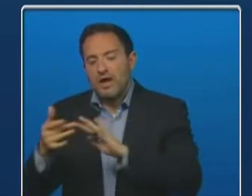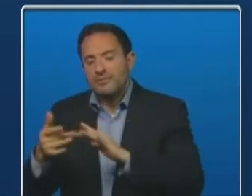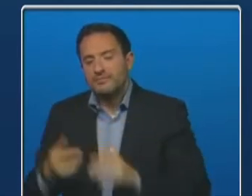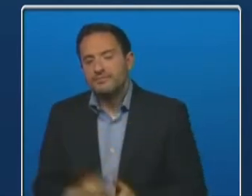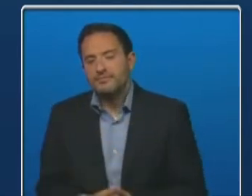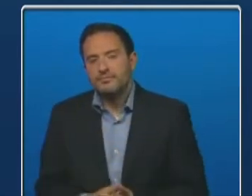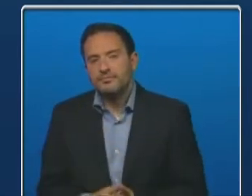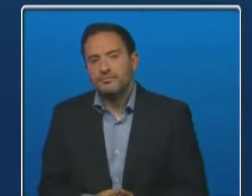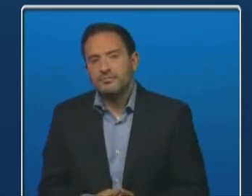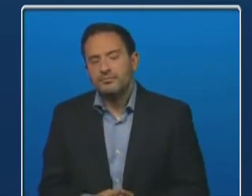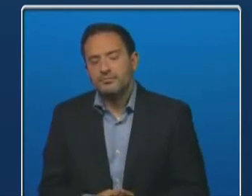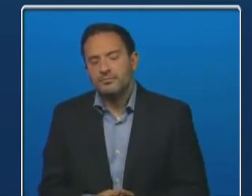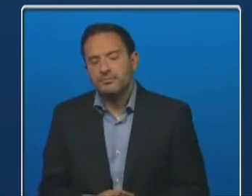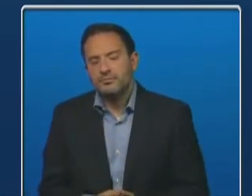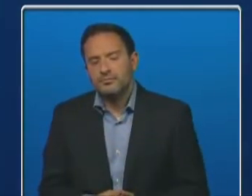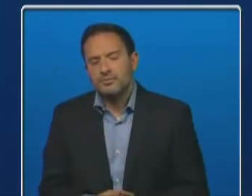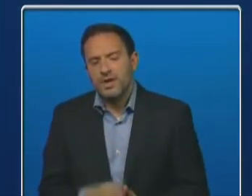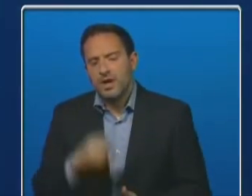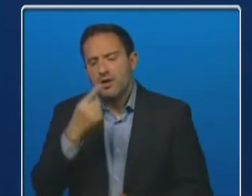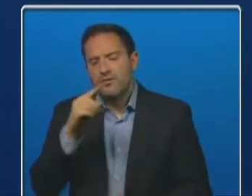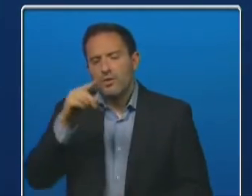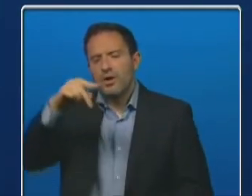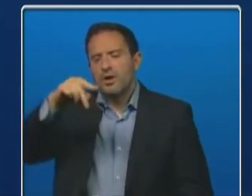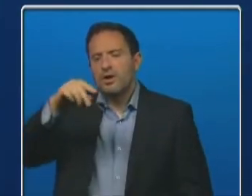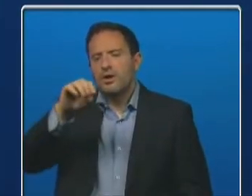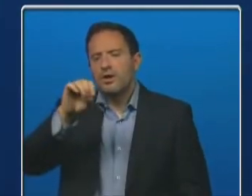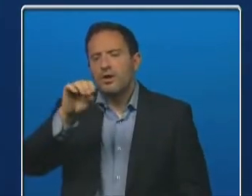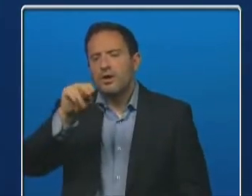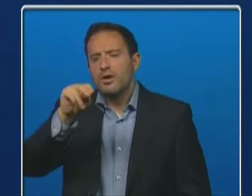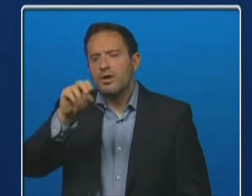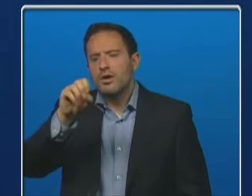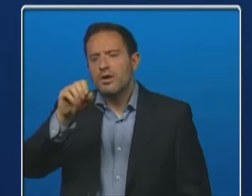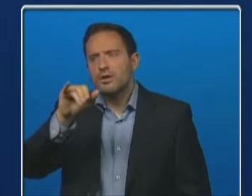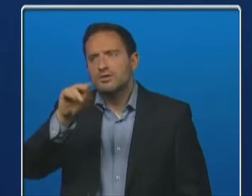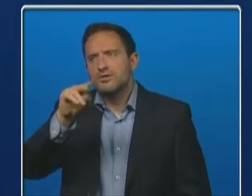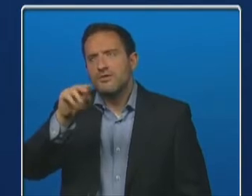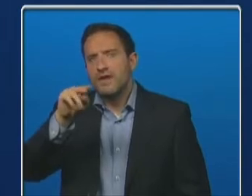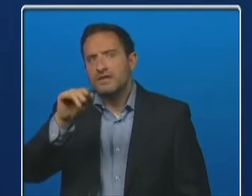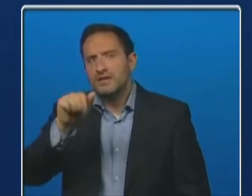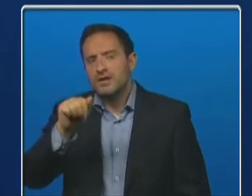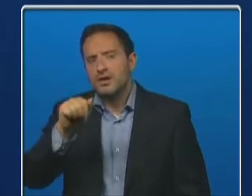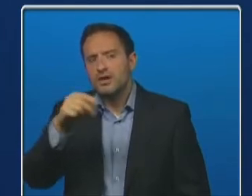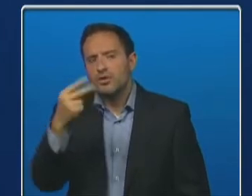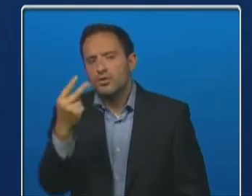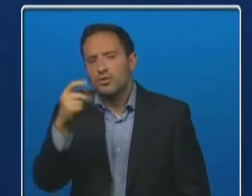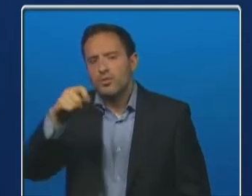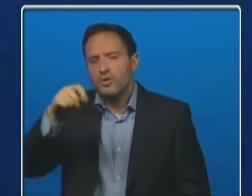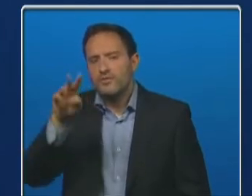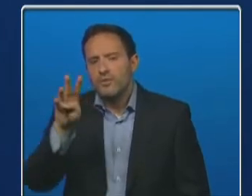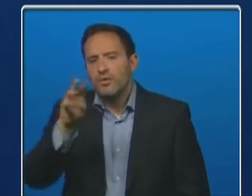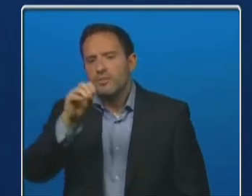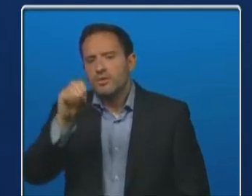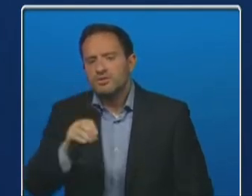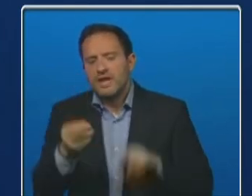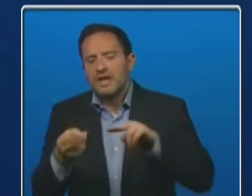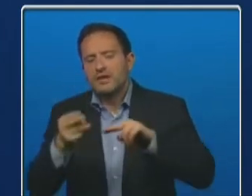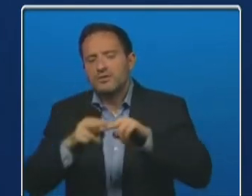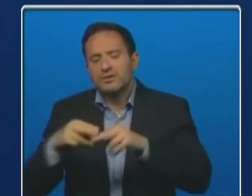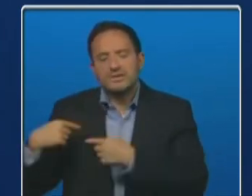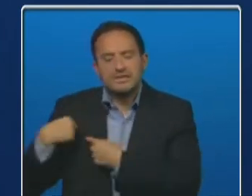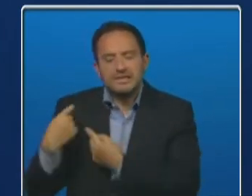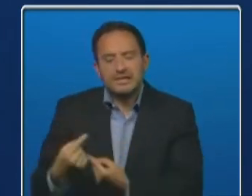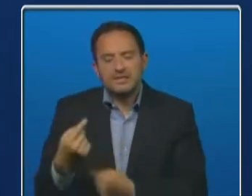live posting. For Pennsylvania, it was 2.4% increase between 2010 census